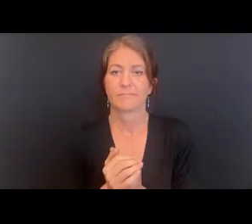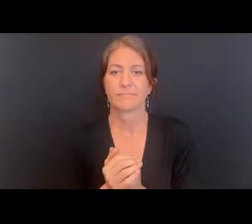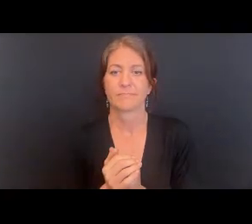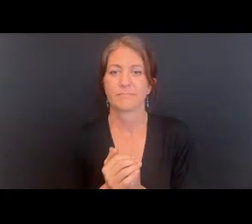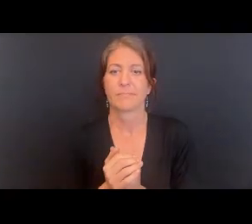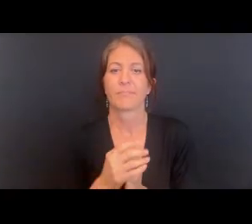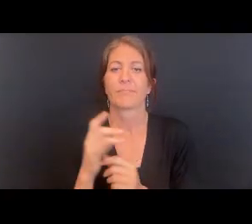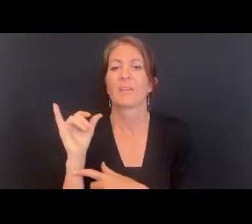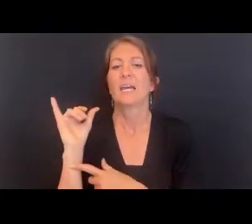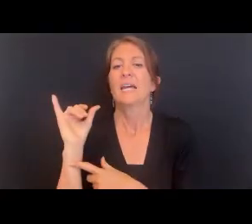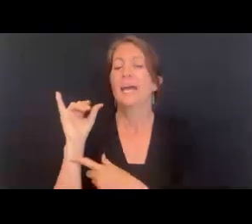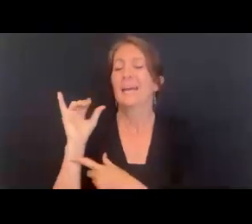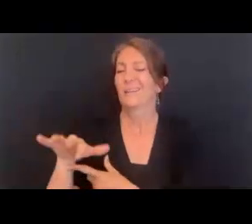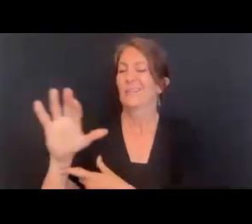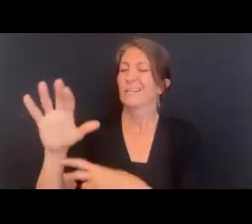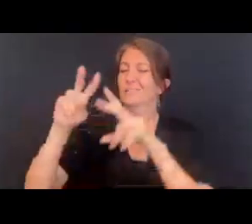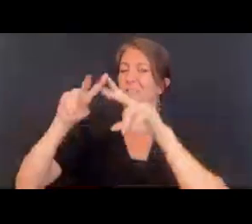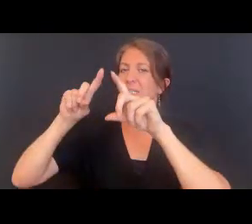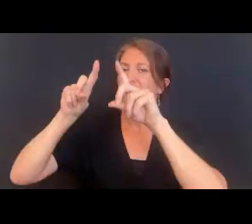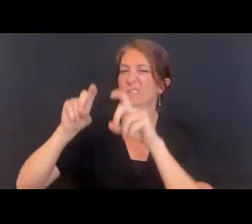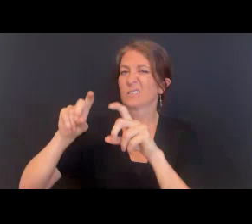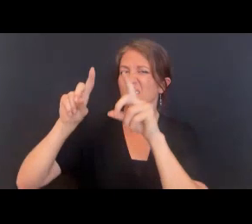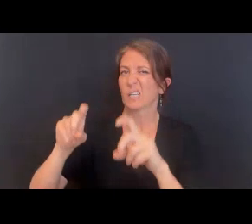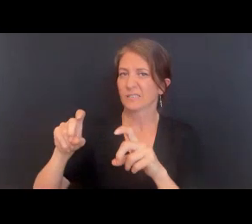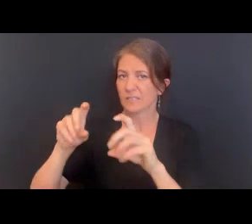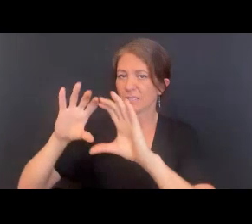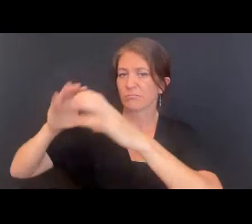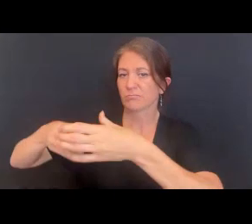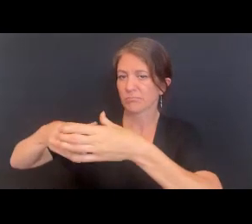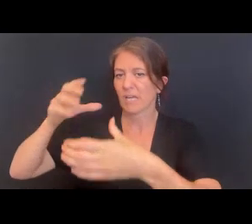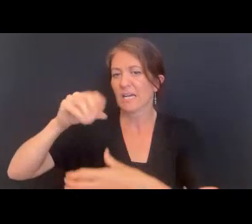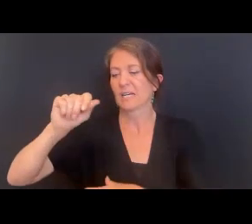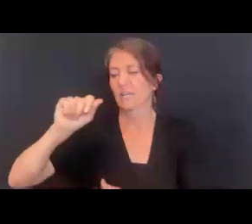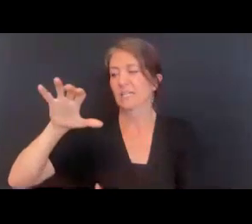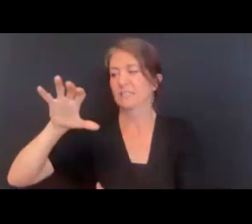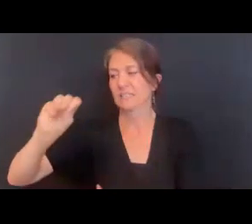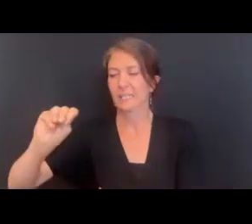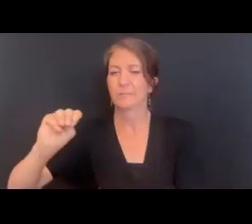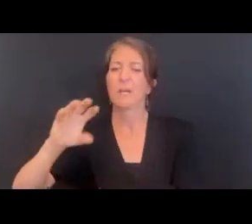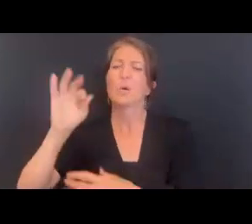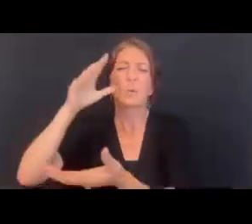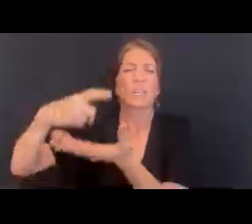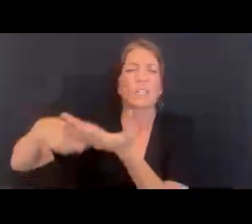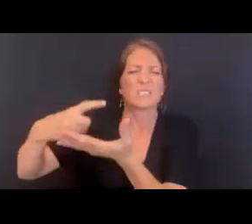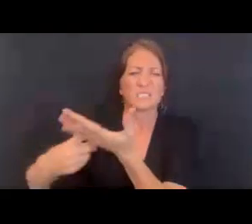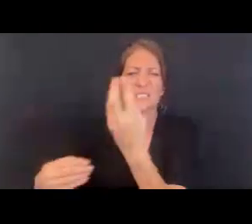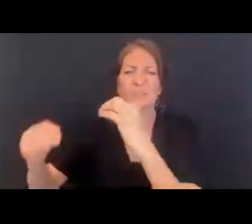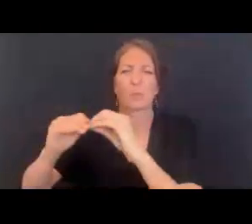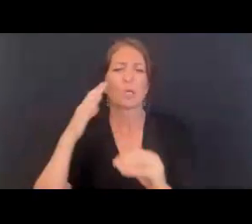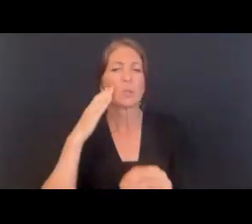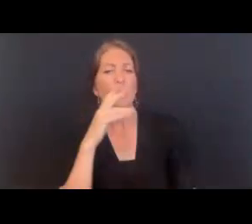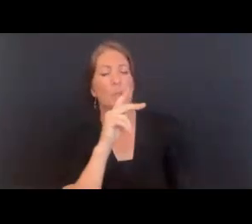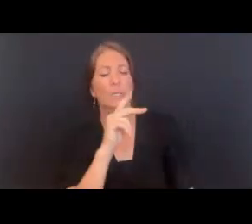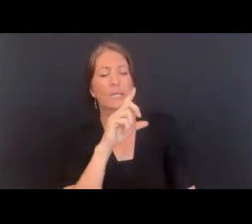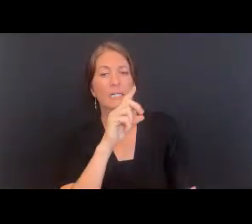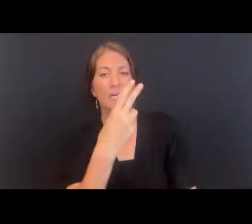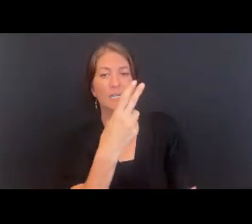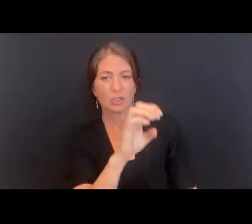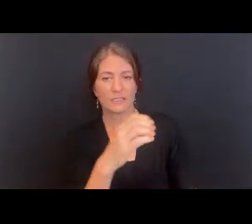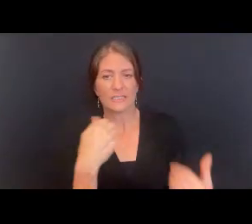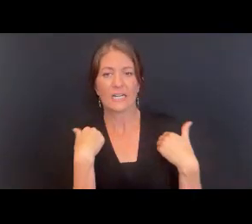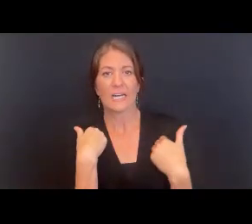And we're going to go over those today. And, you know, just like KDHE had CanCare change in